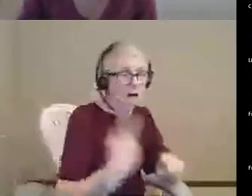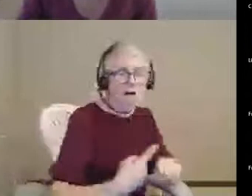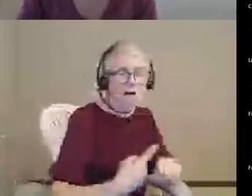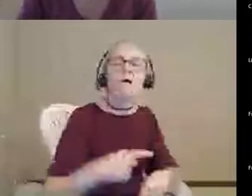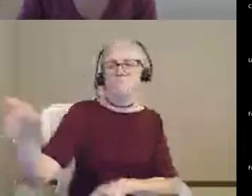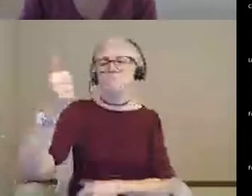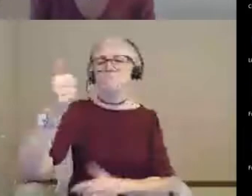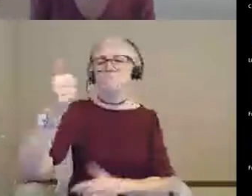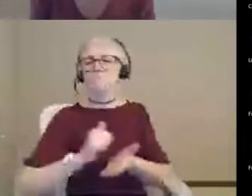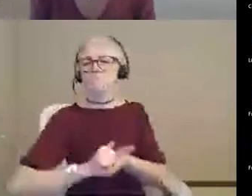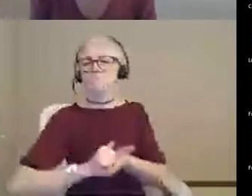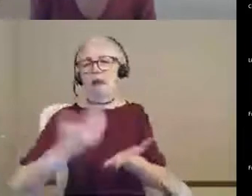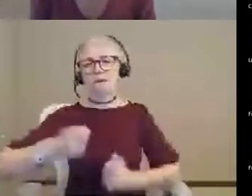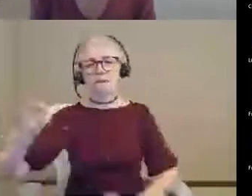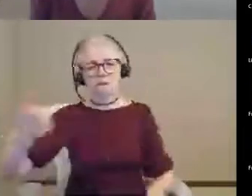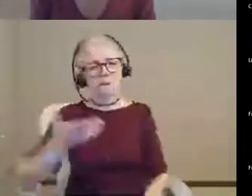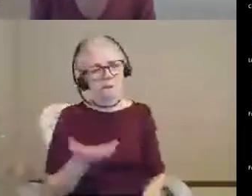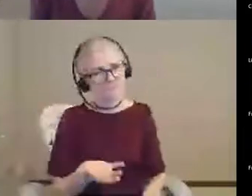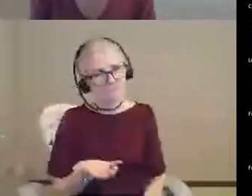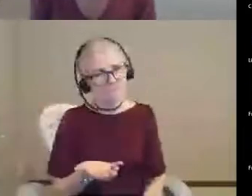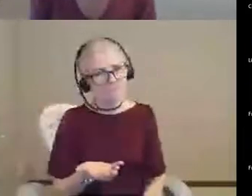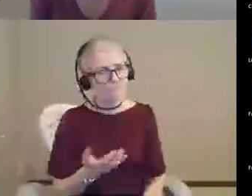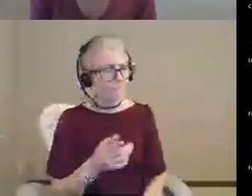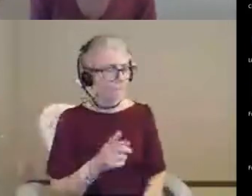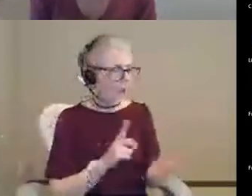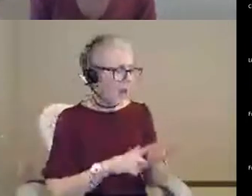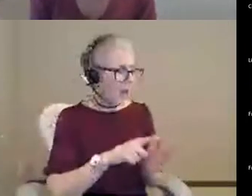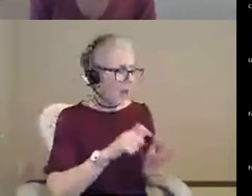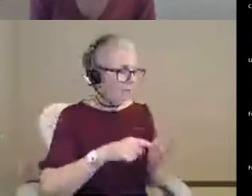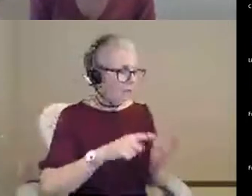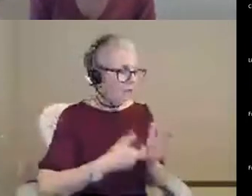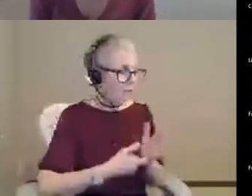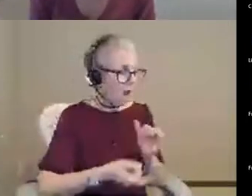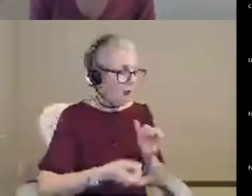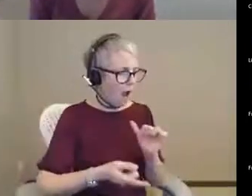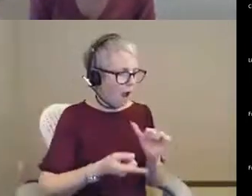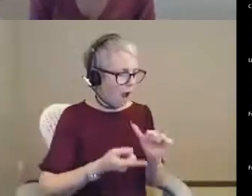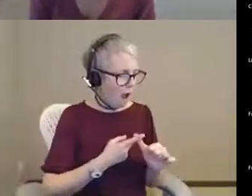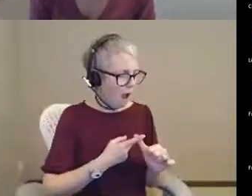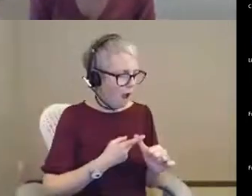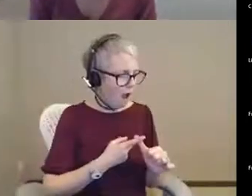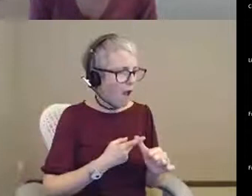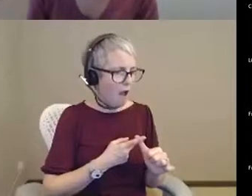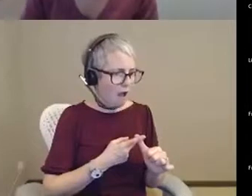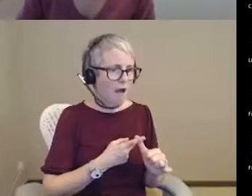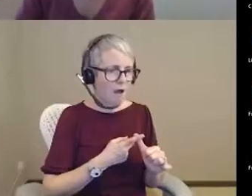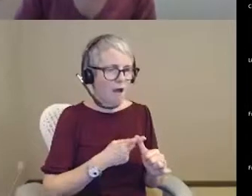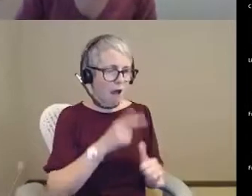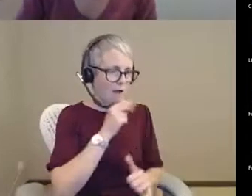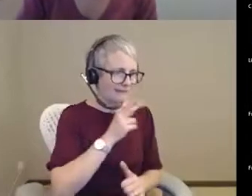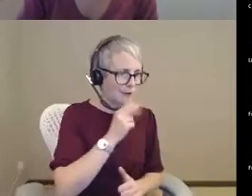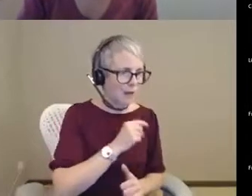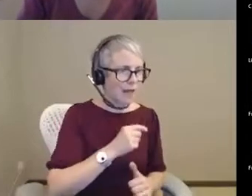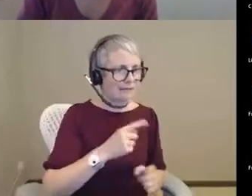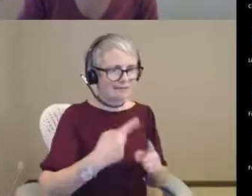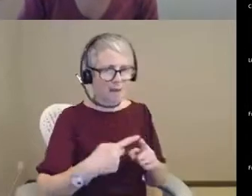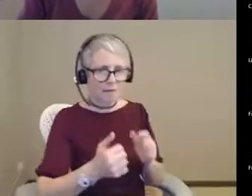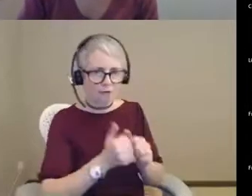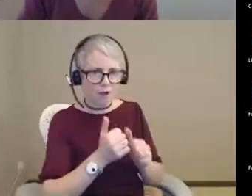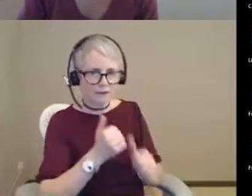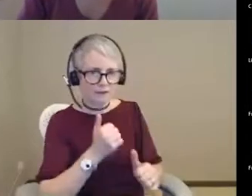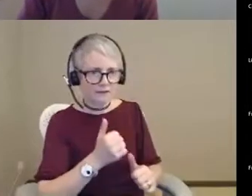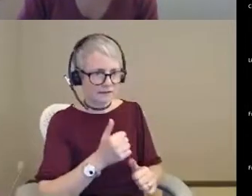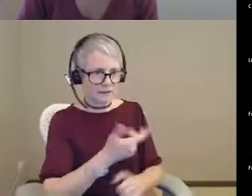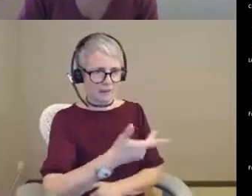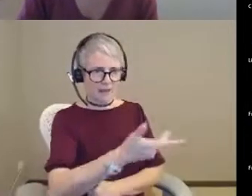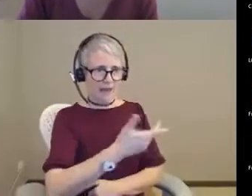be built in. So for example, Lectora, eLearning Brothers, Articulate come with pre-made templates.